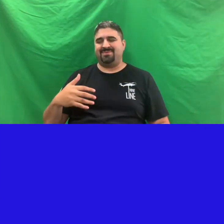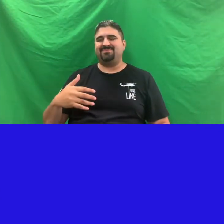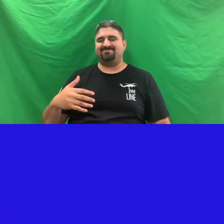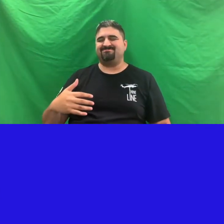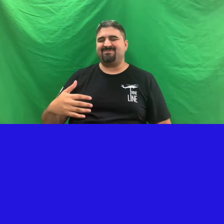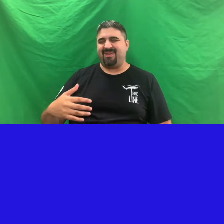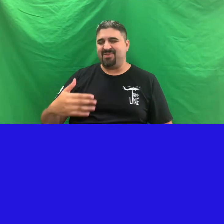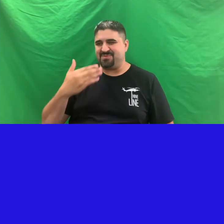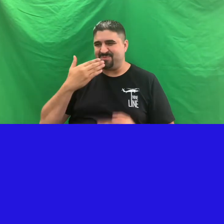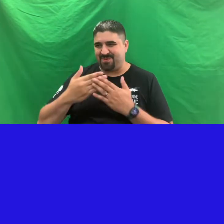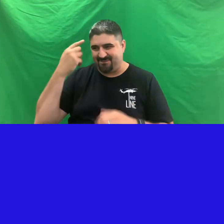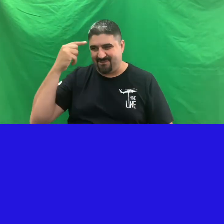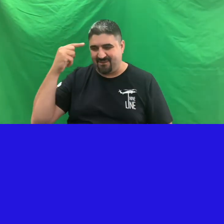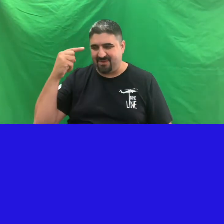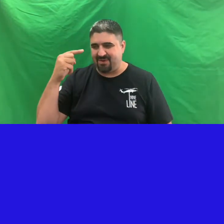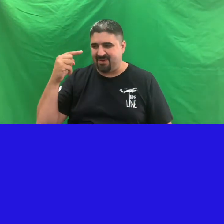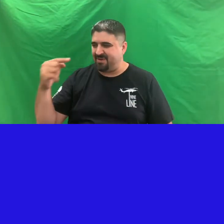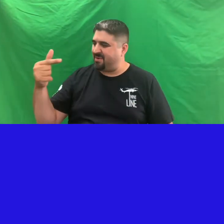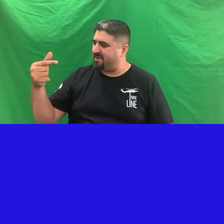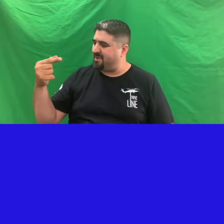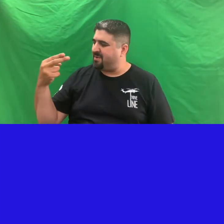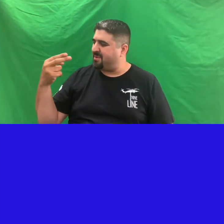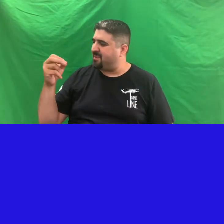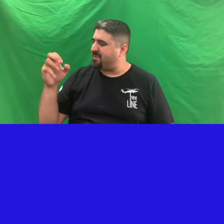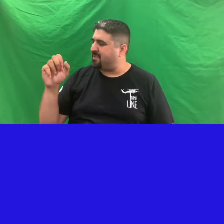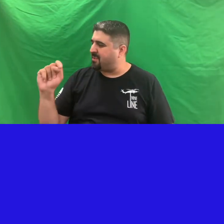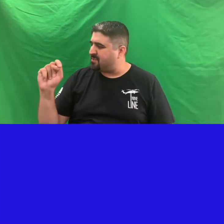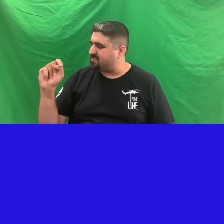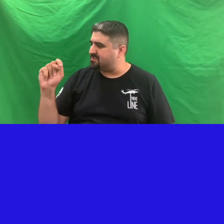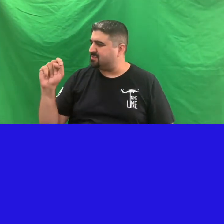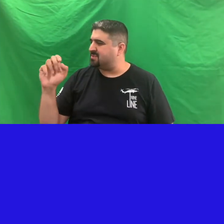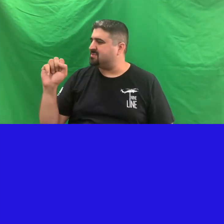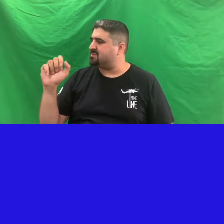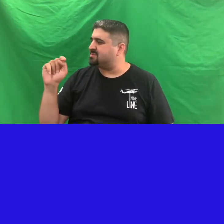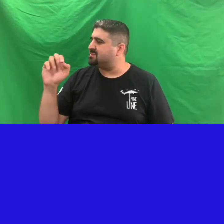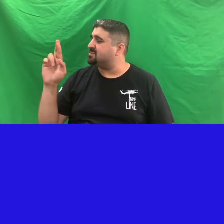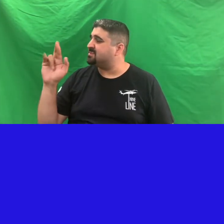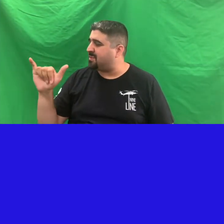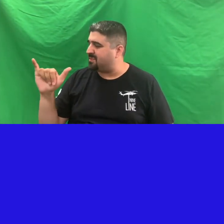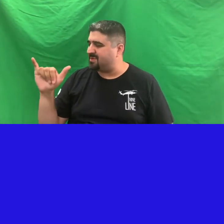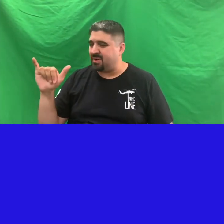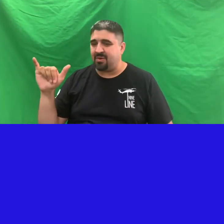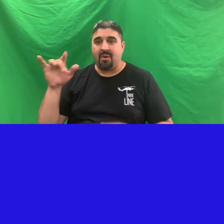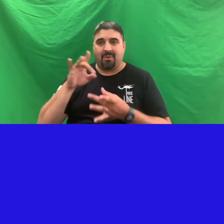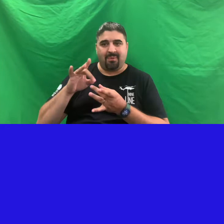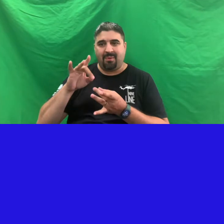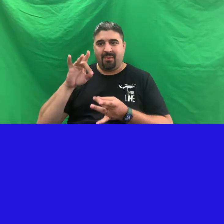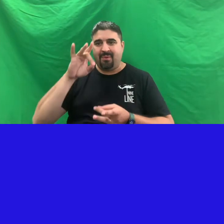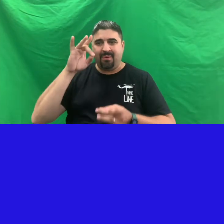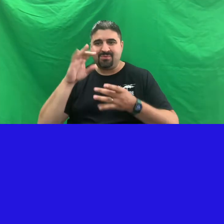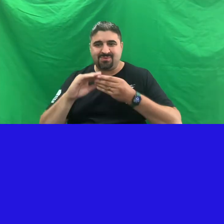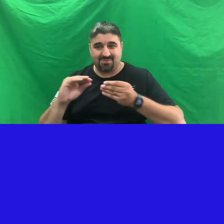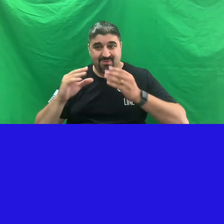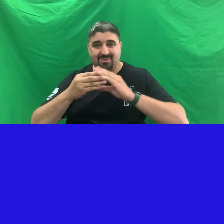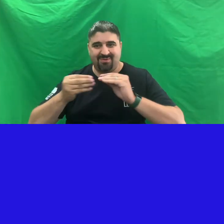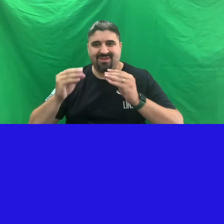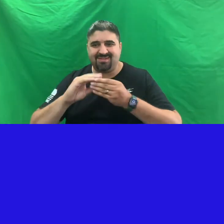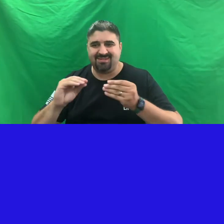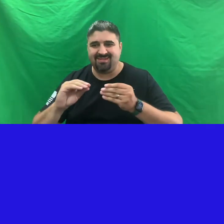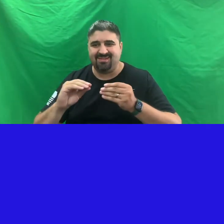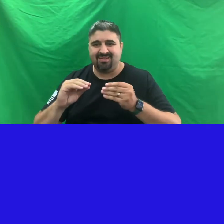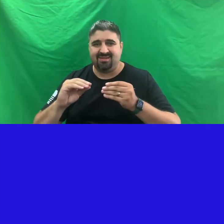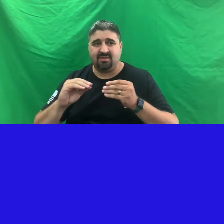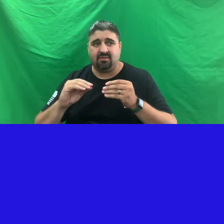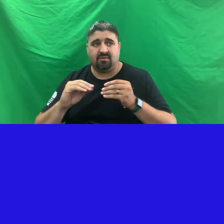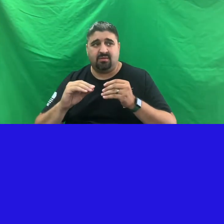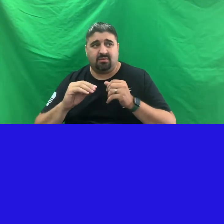chair. "Toad," said Frog, "don't you like to be scared? Don't